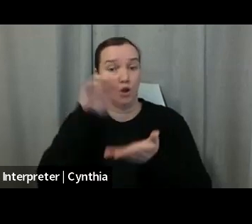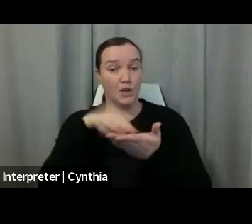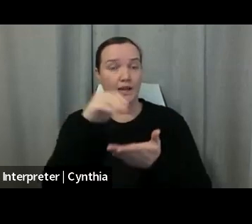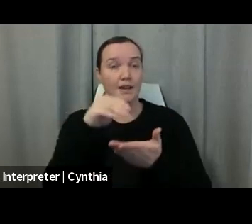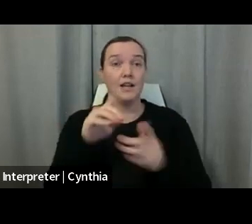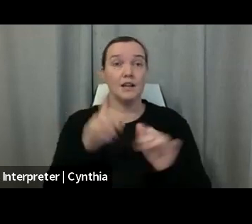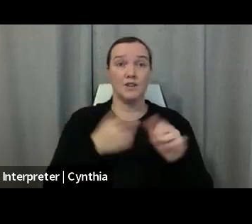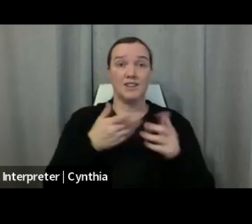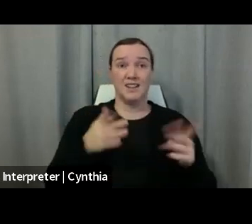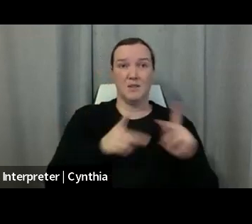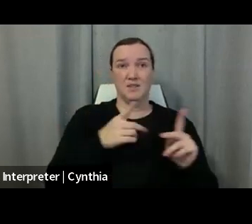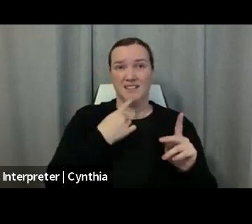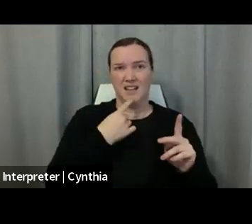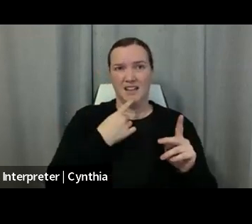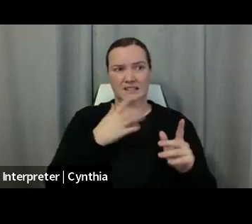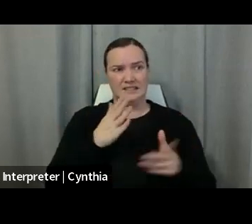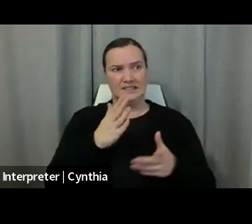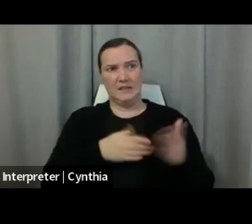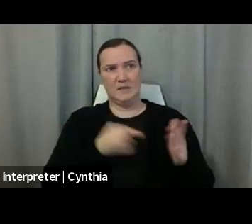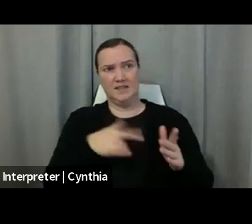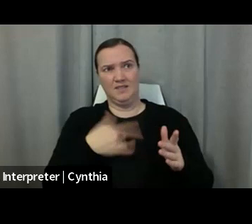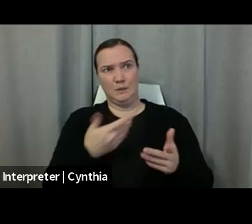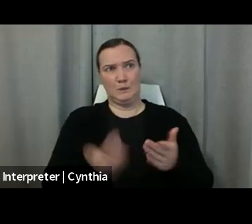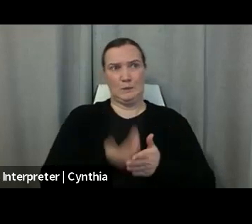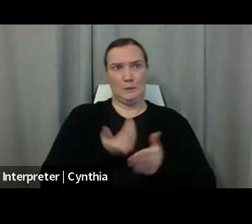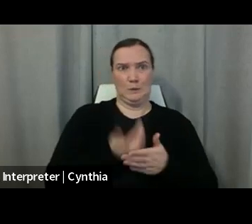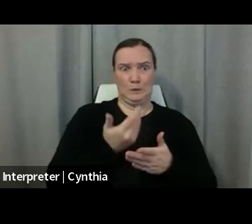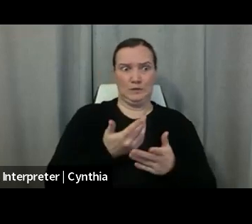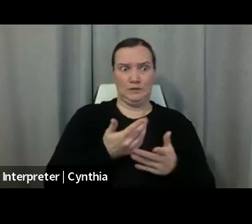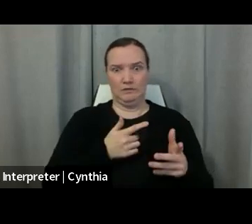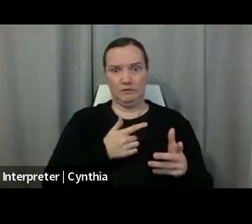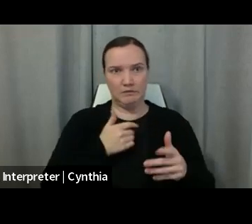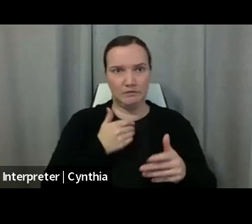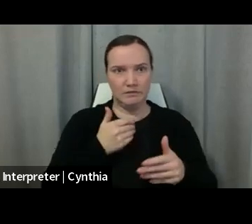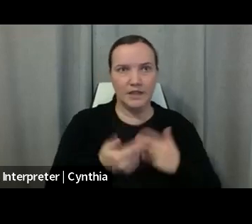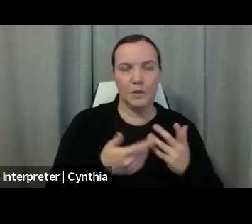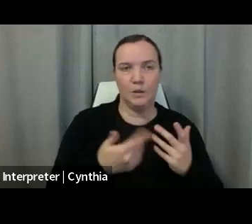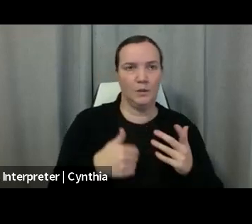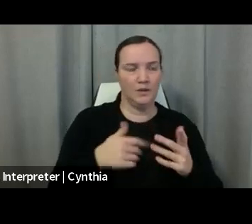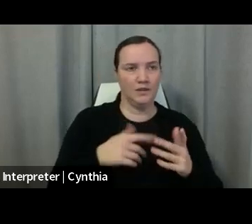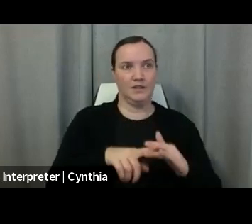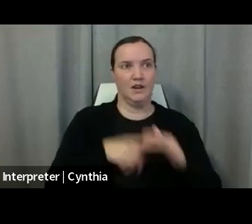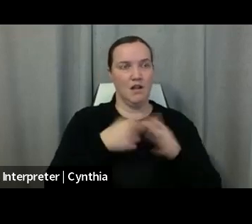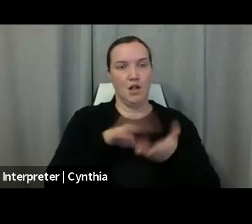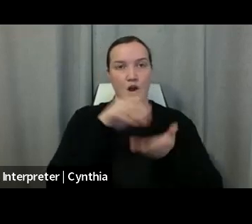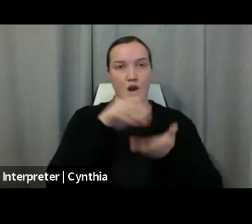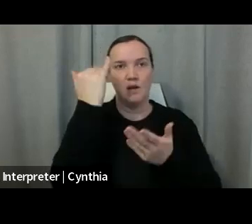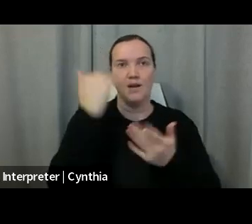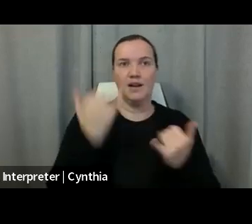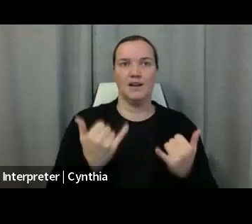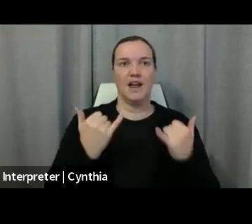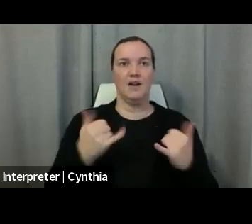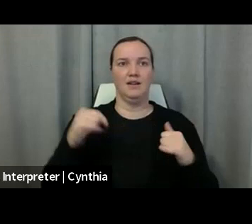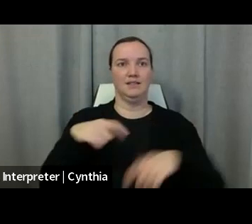that, some of this feels really new to get our hands and feet into and our whole bodies and souls into, because we're in a current time